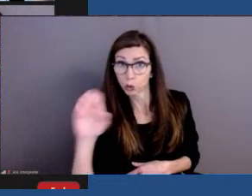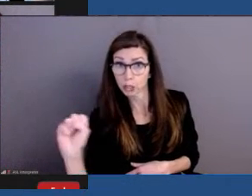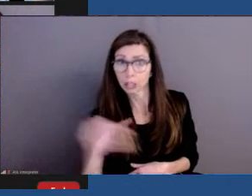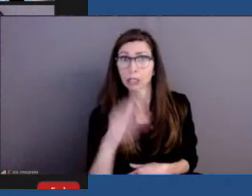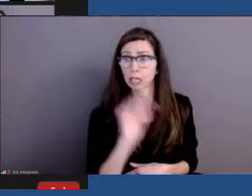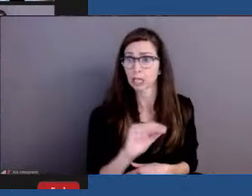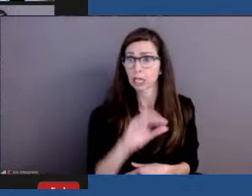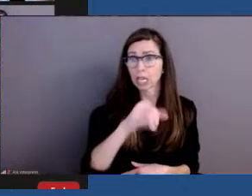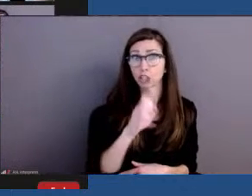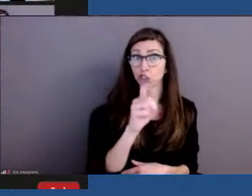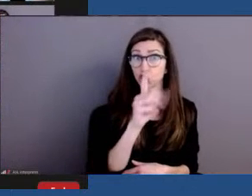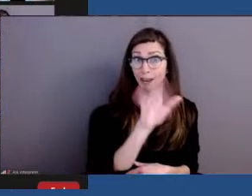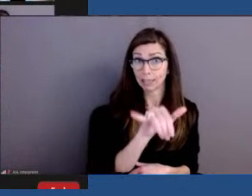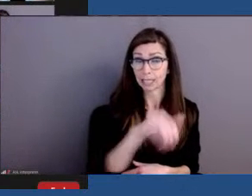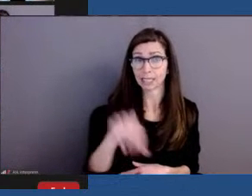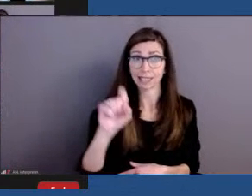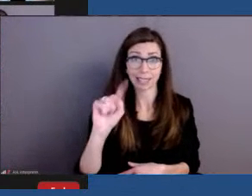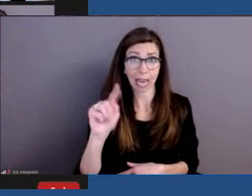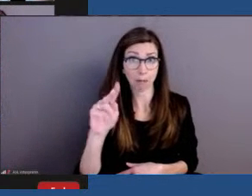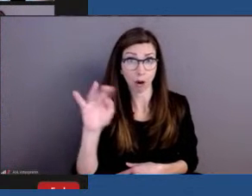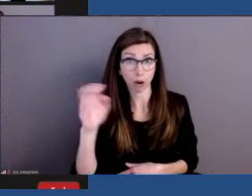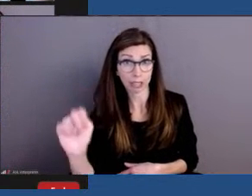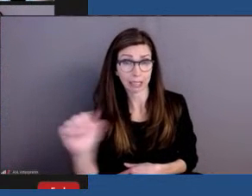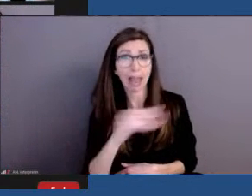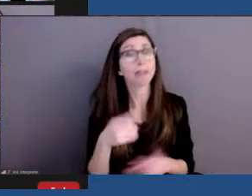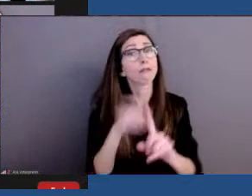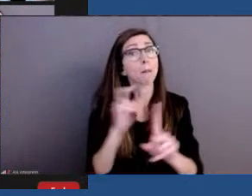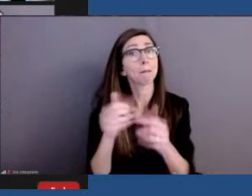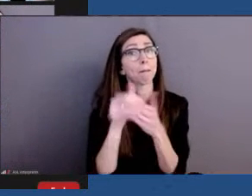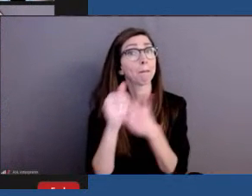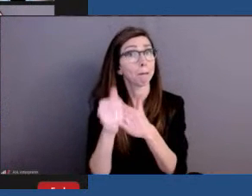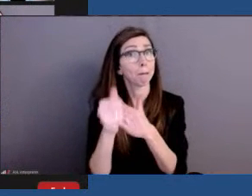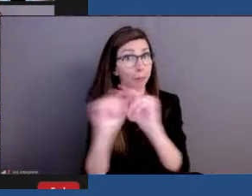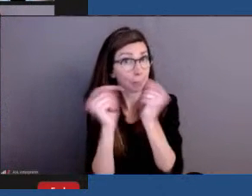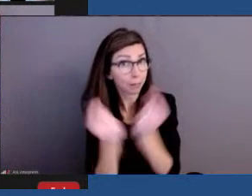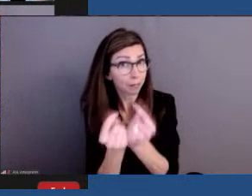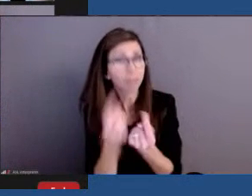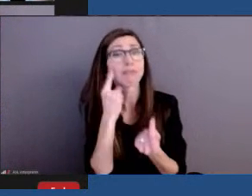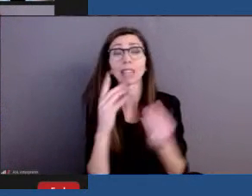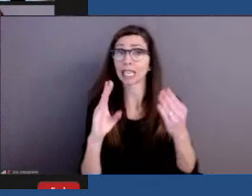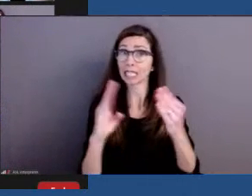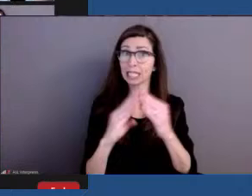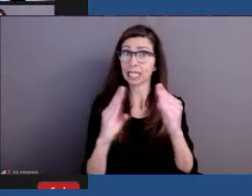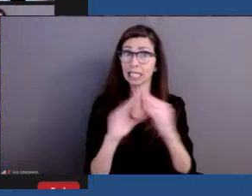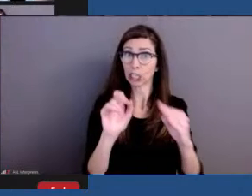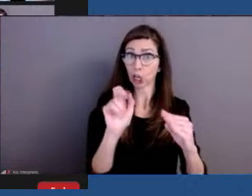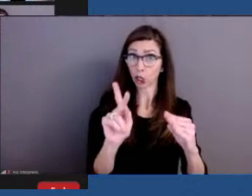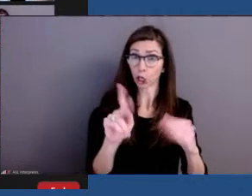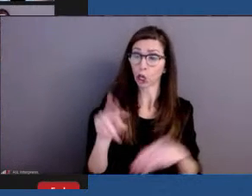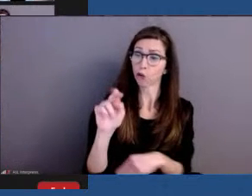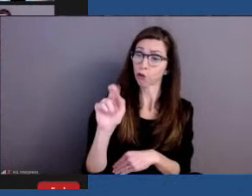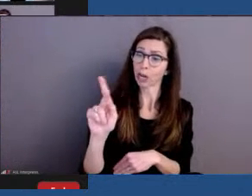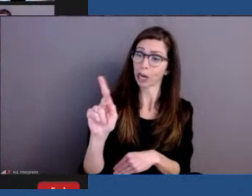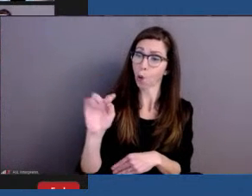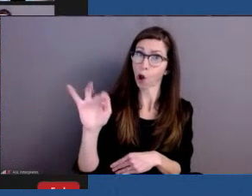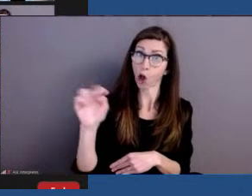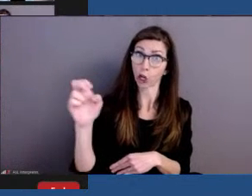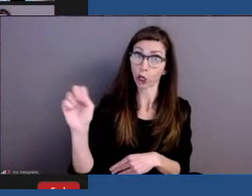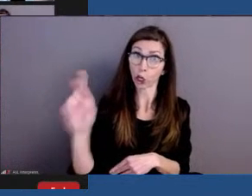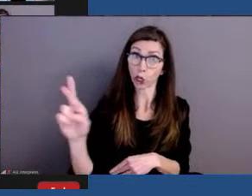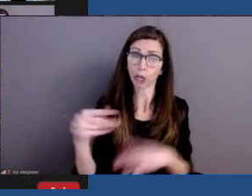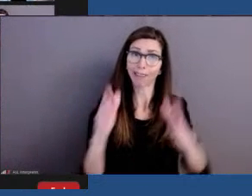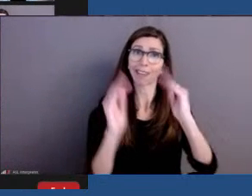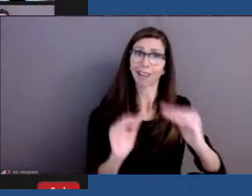Jenny St. Martin, and from our leadership team, the City Clerk, Rick O'Connor, Dan